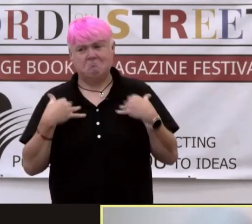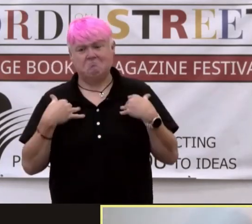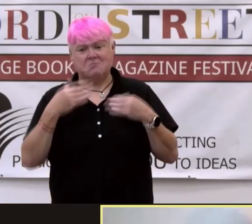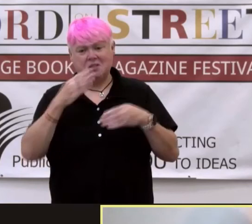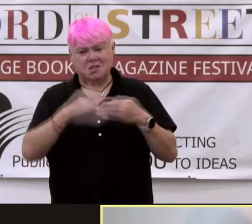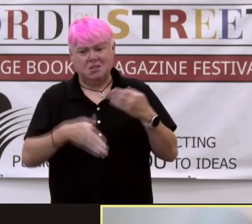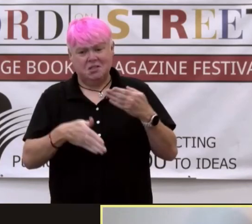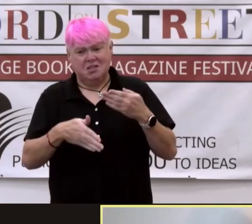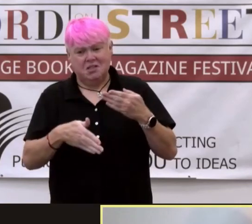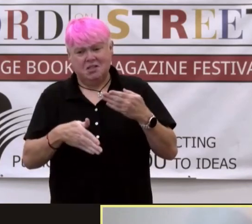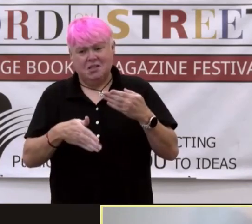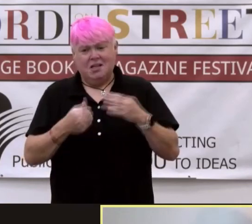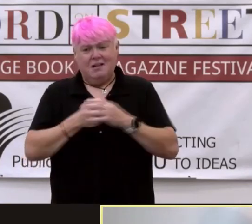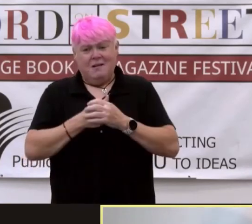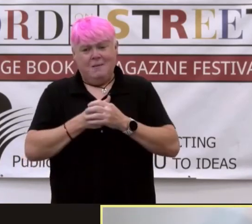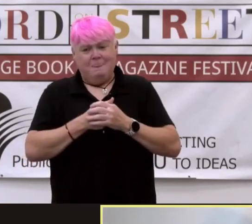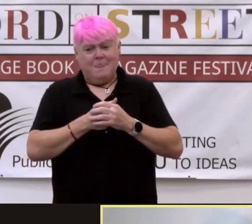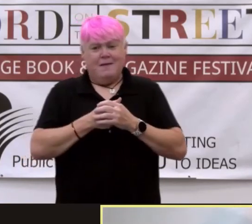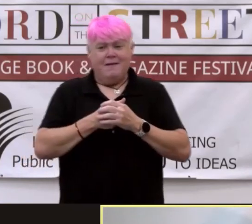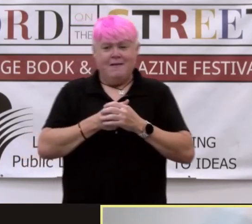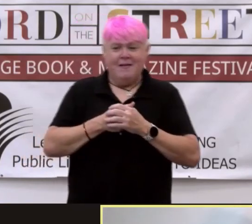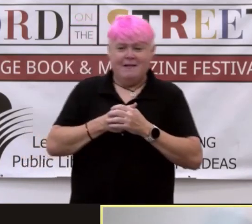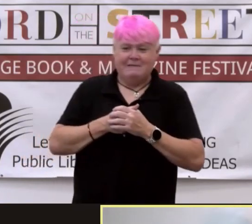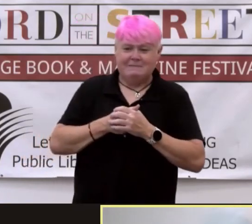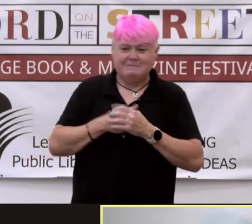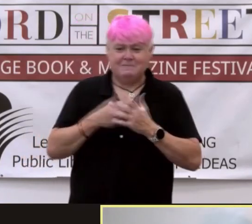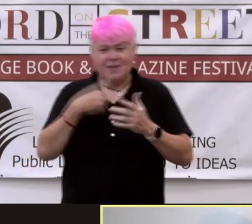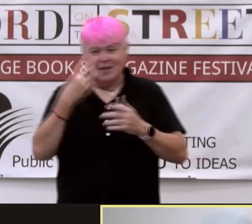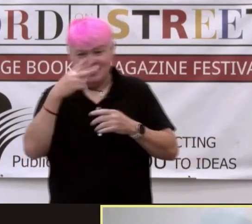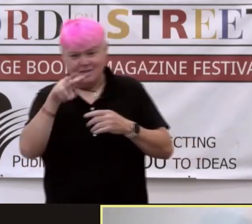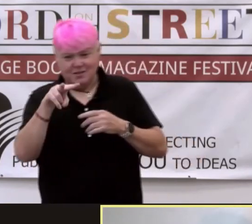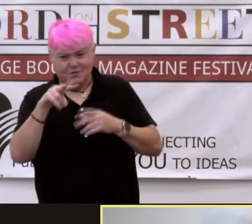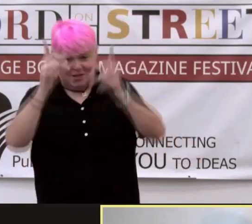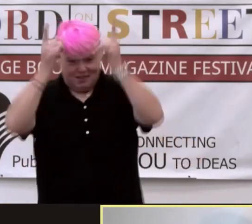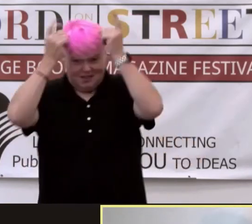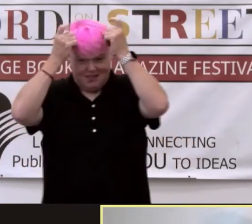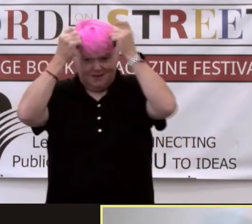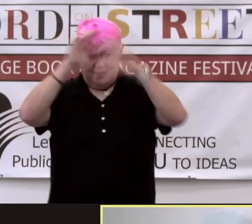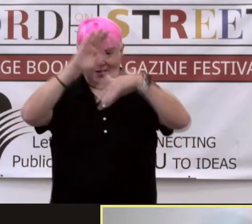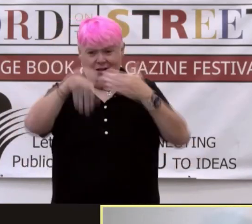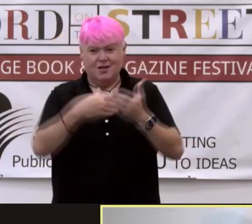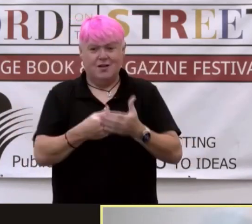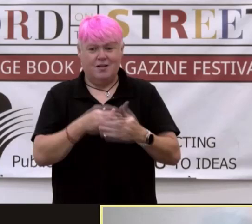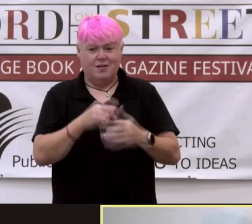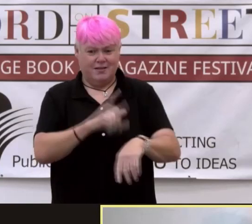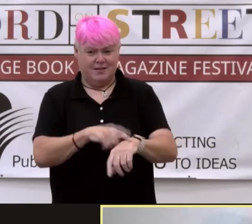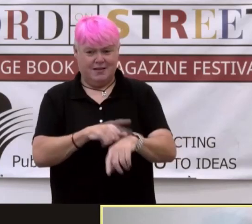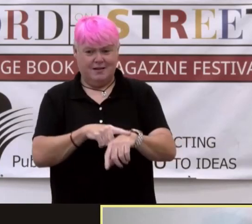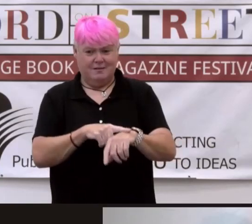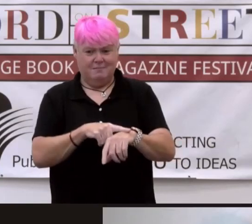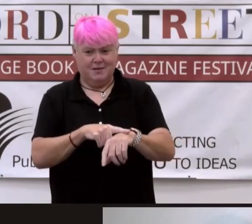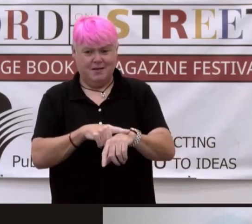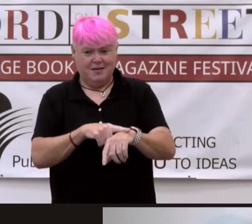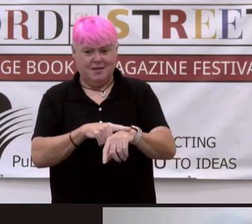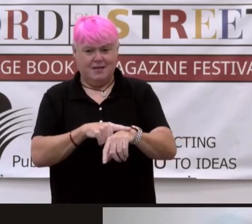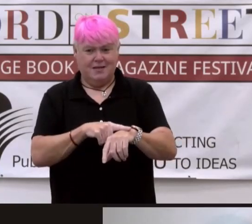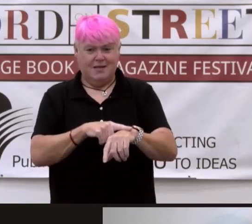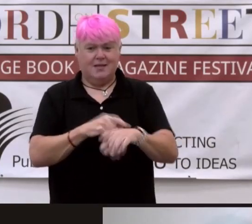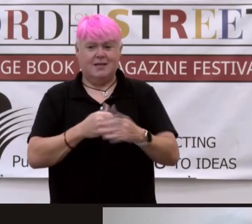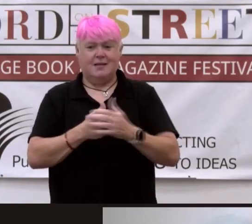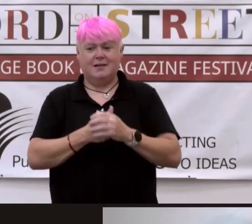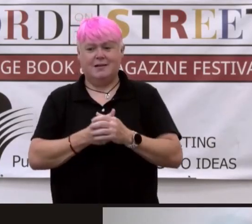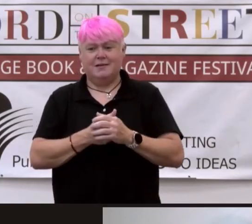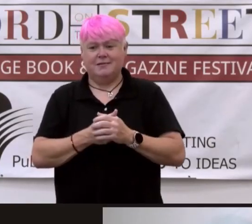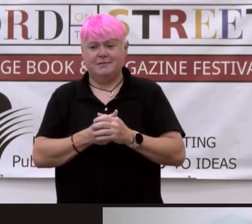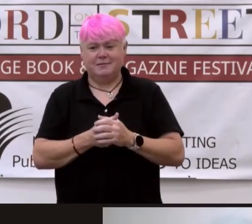we're gonna bring the whole chat down. I just watched The Devil All the Time, the Robert Pattinson. Yeah. It